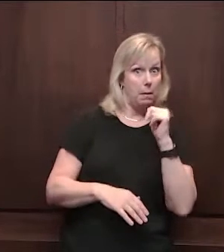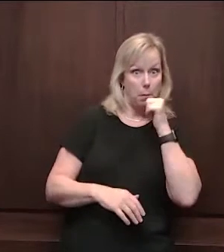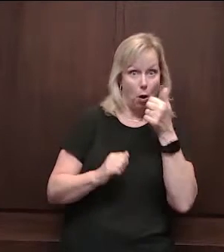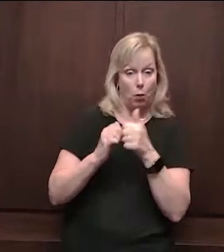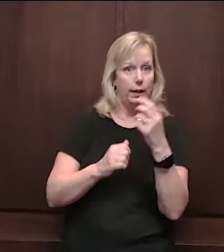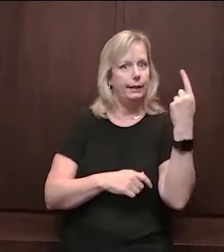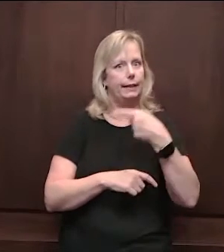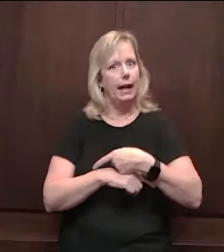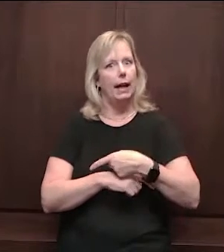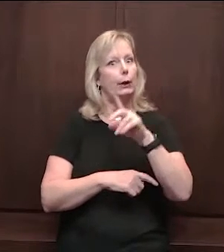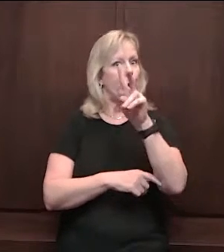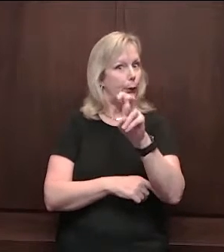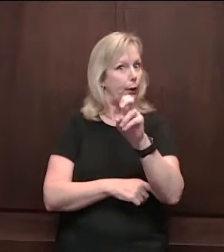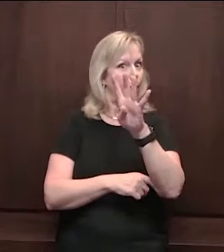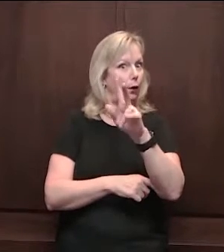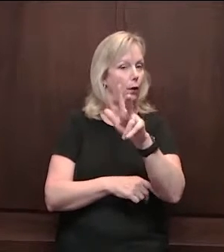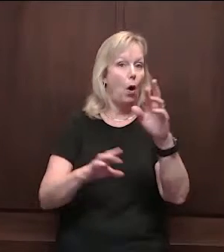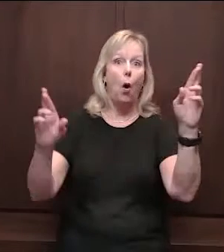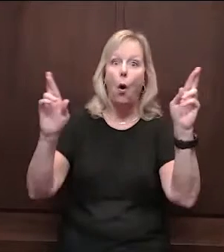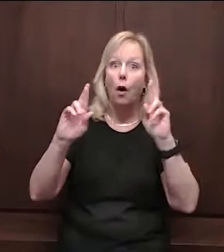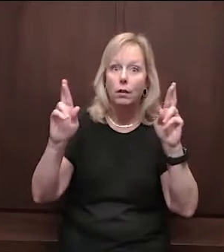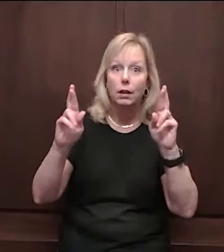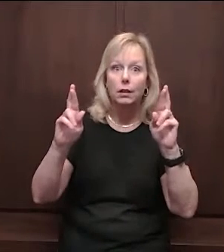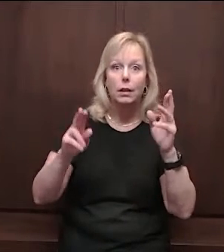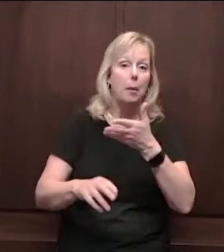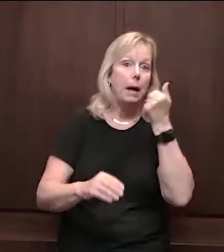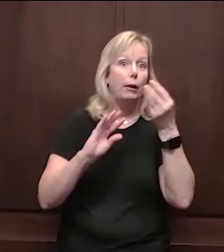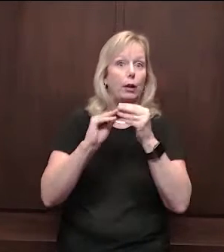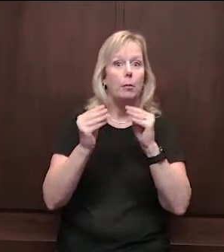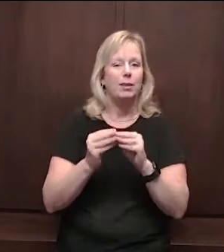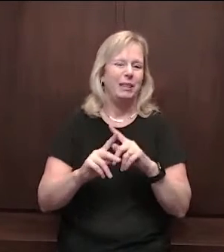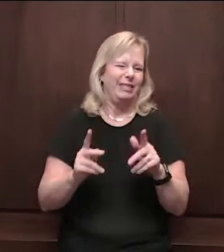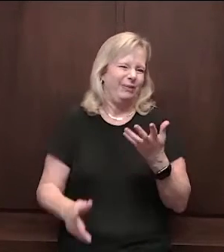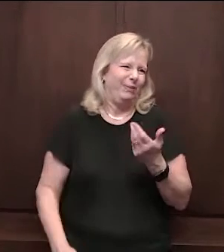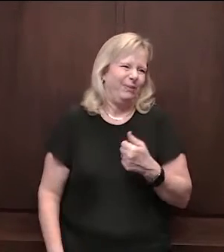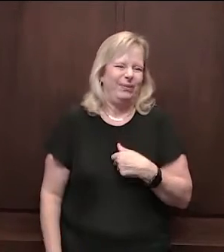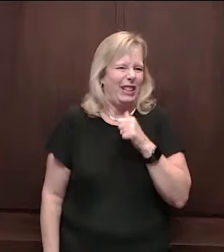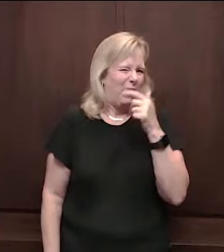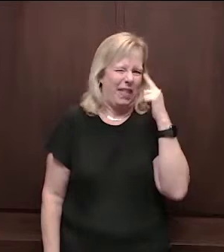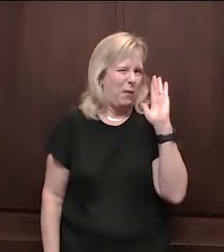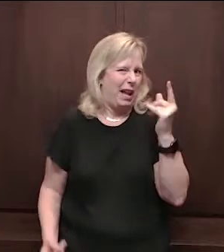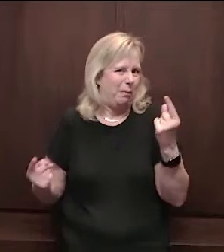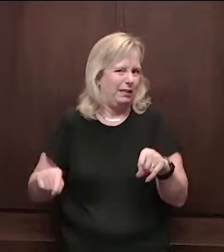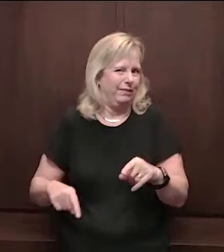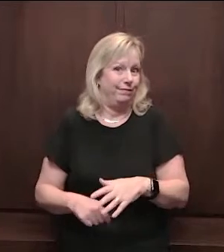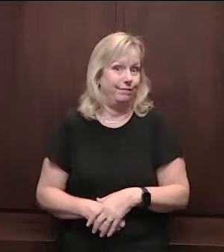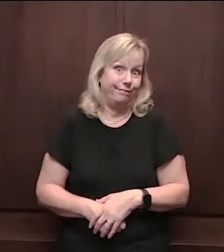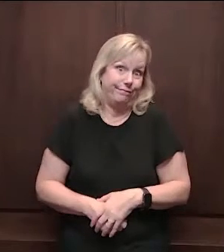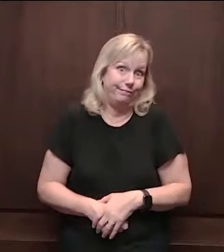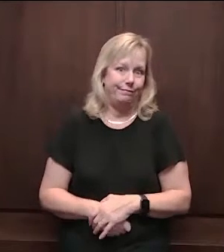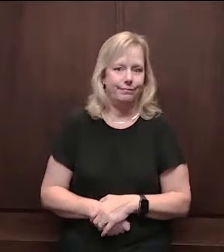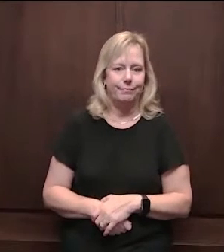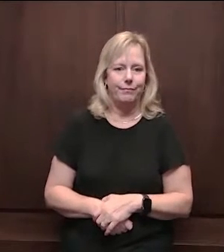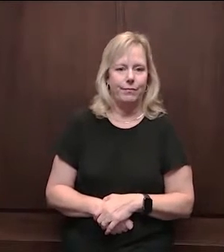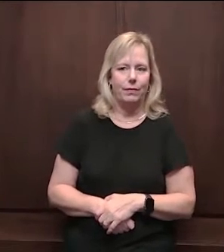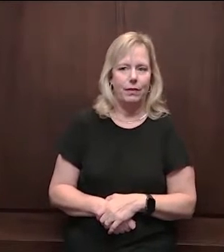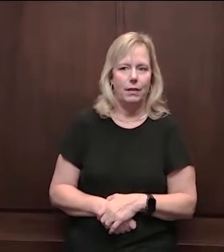with day 243 with hopefully some more numbers, but I don't think that's going to happen.